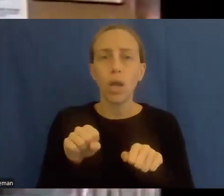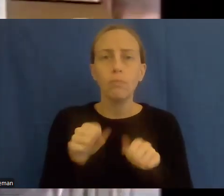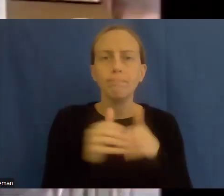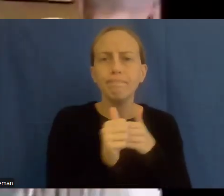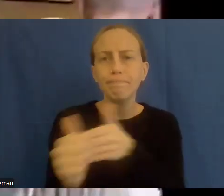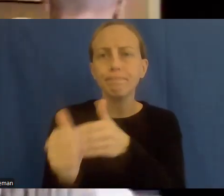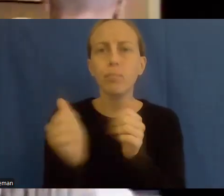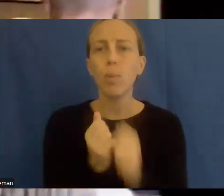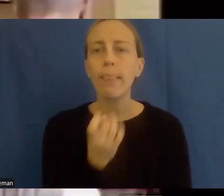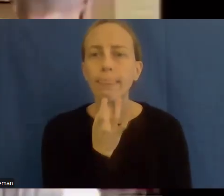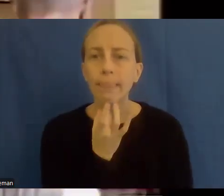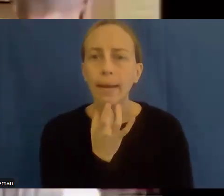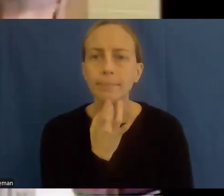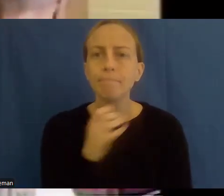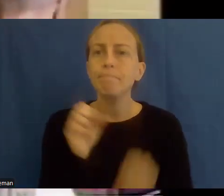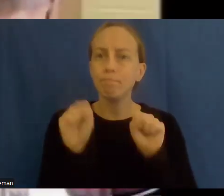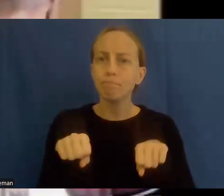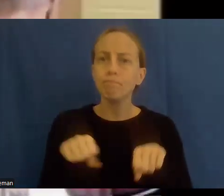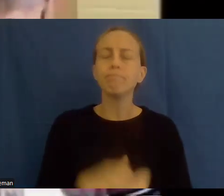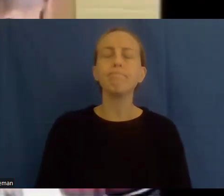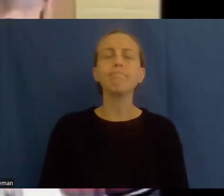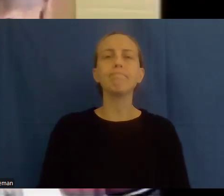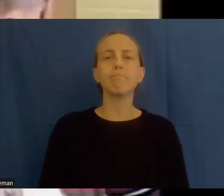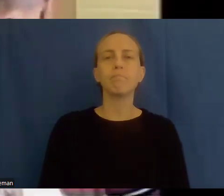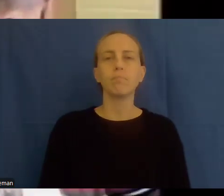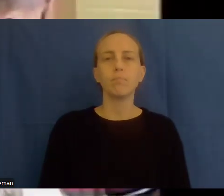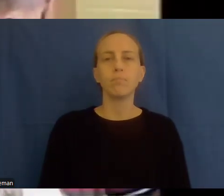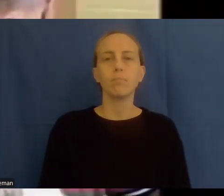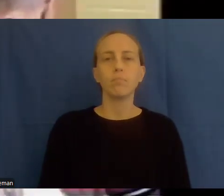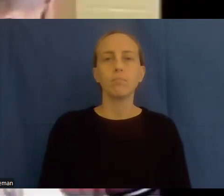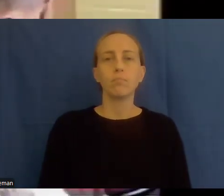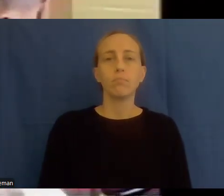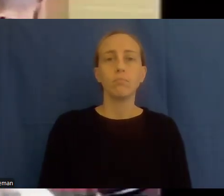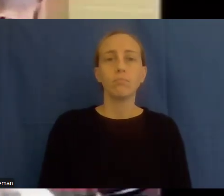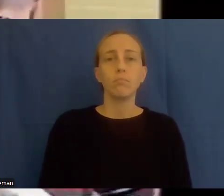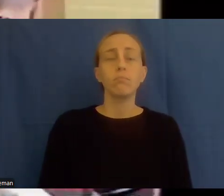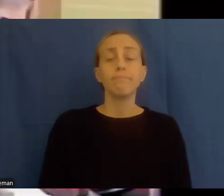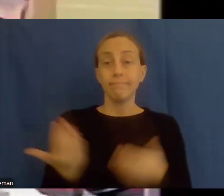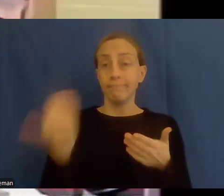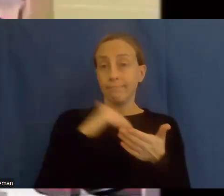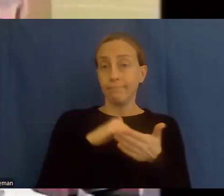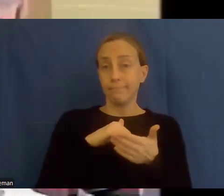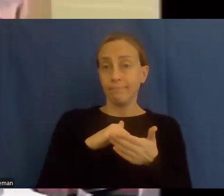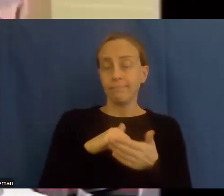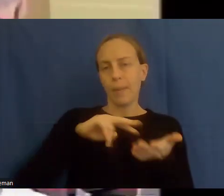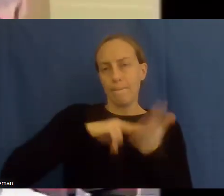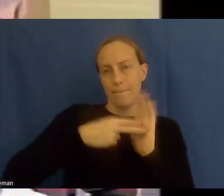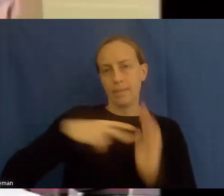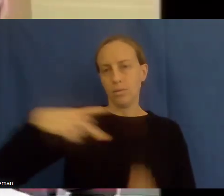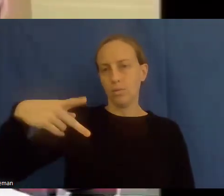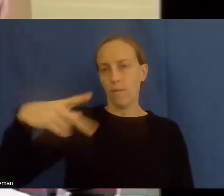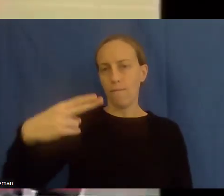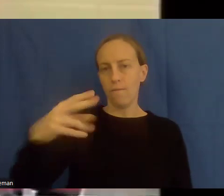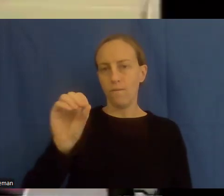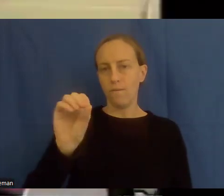like the light. They will turn away from the light. And once again, it's due to these photosensitive eye spots. Now, if you expect